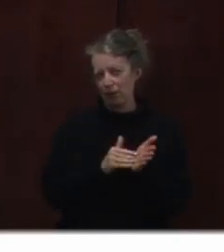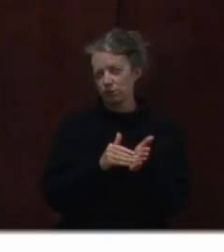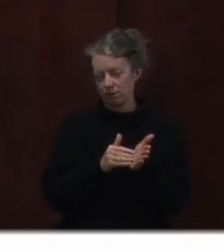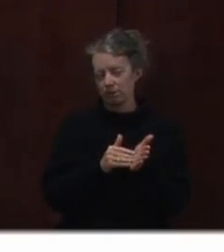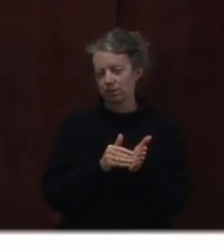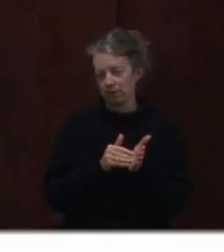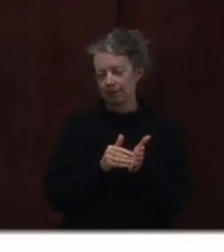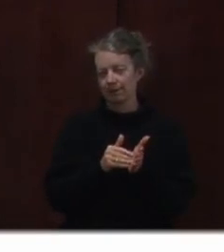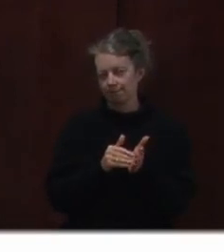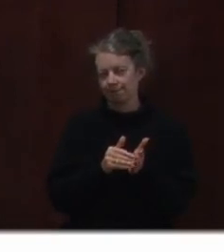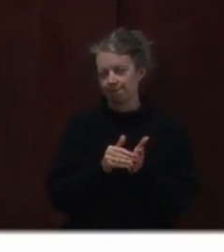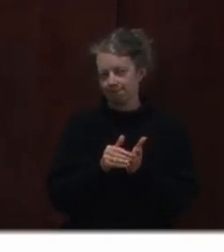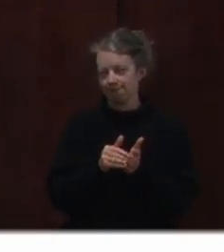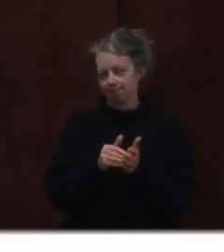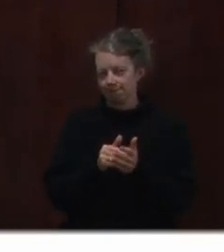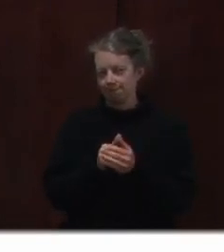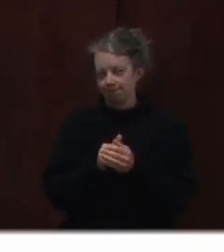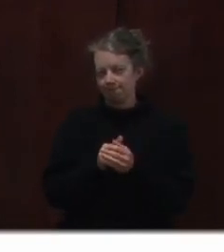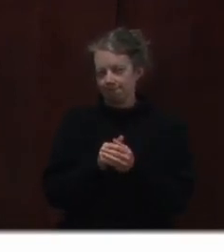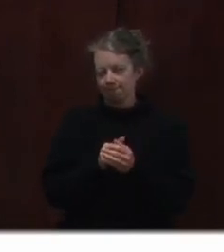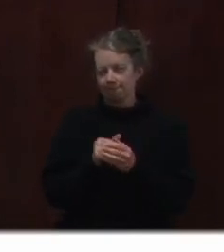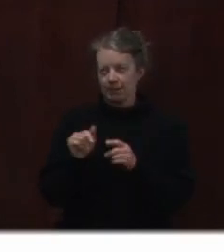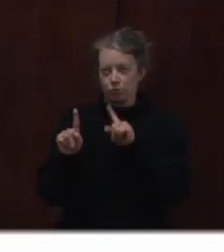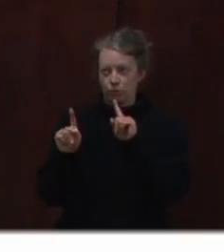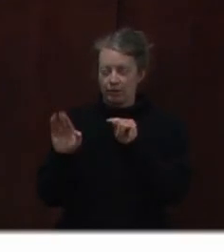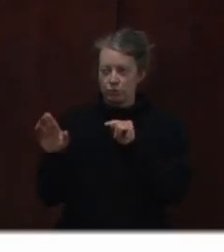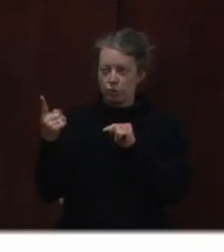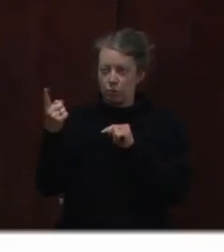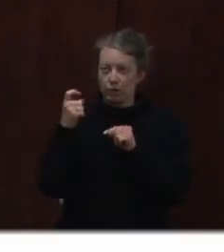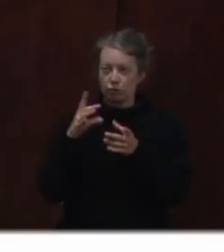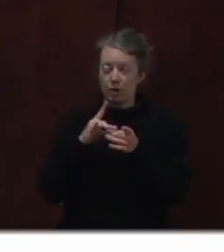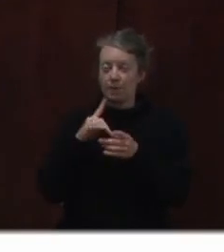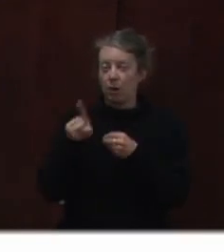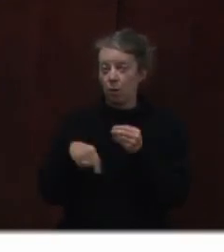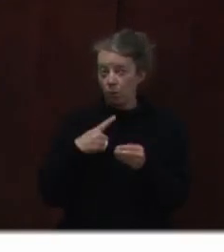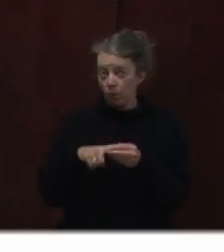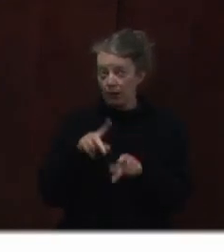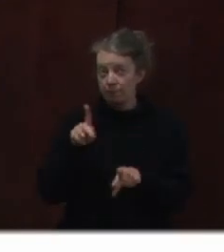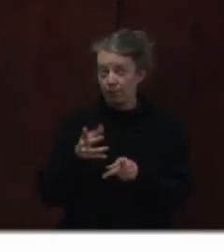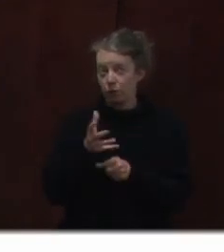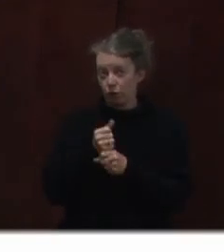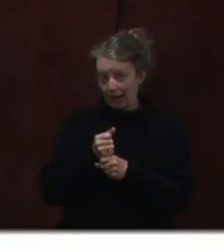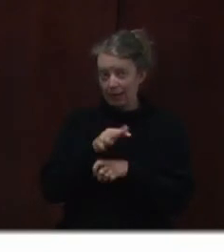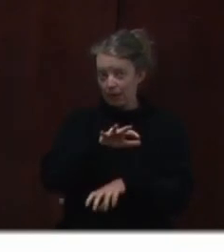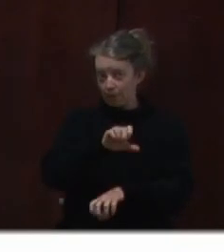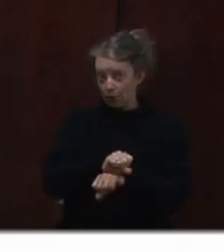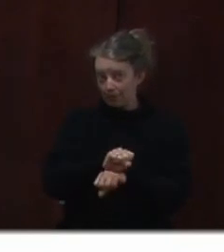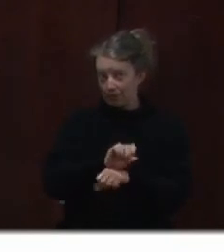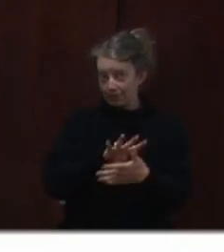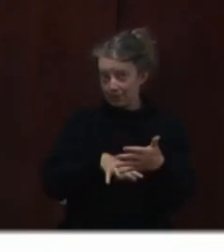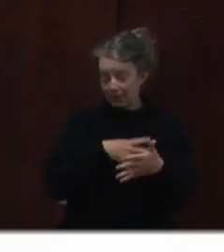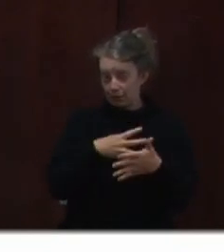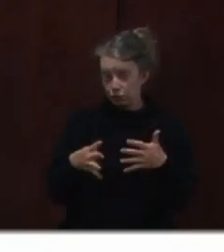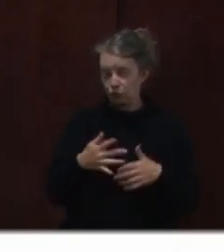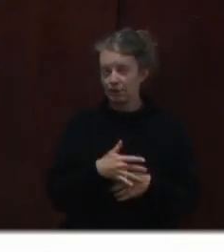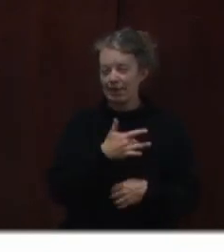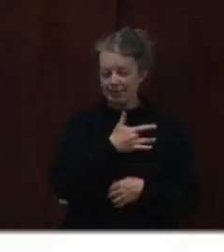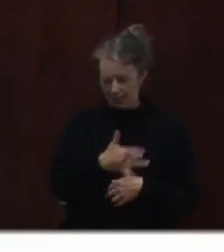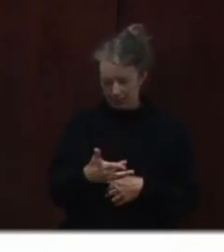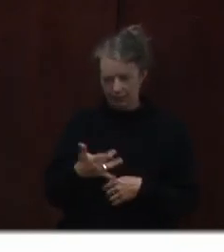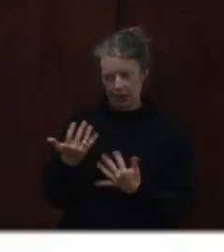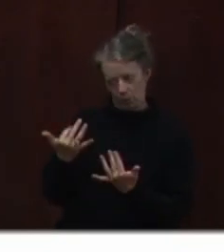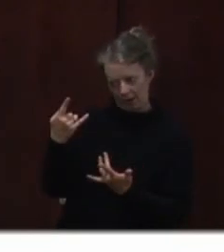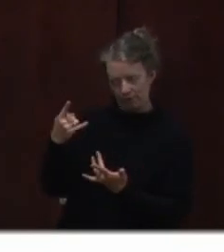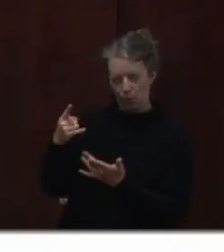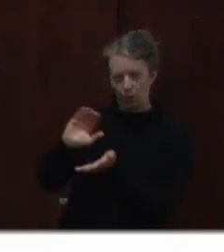And then to your question about when are people getting scheduled. So typically when we see our allocation come